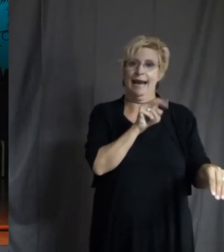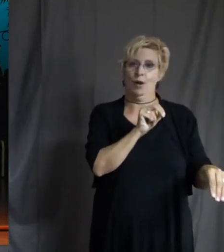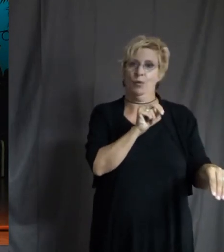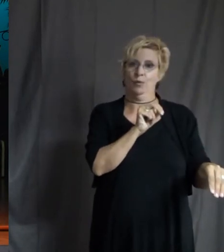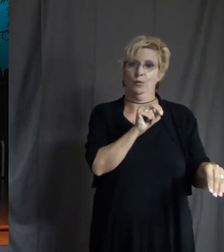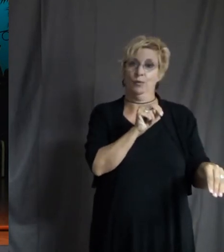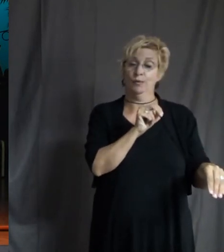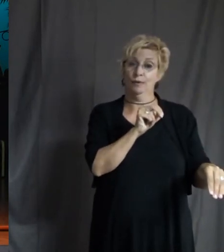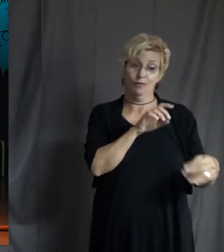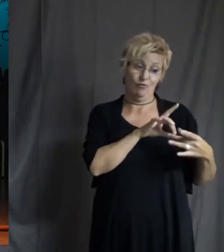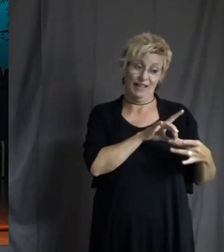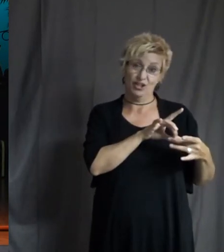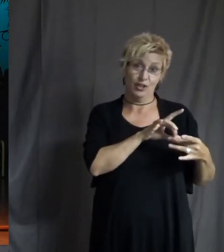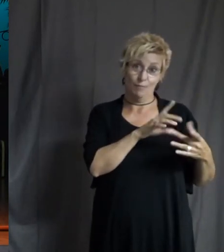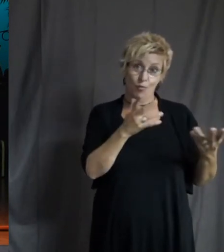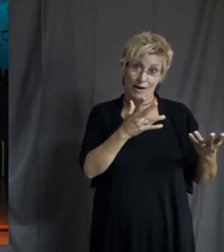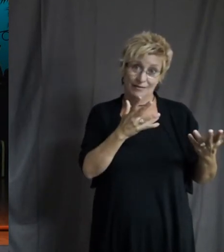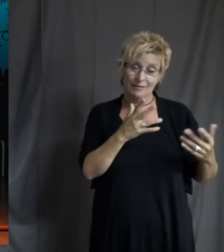down relationship.